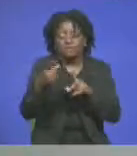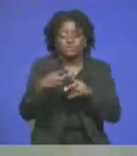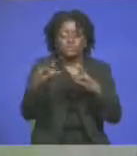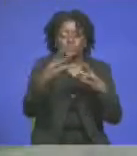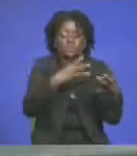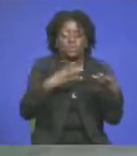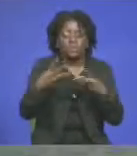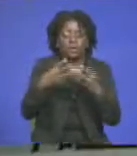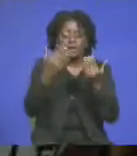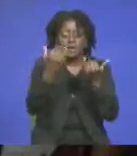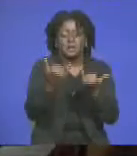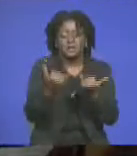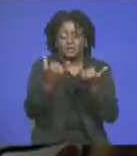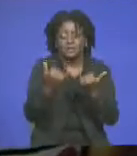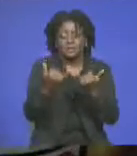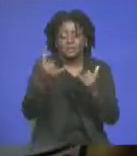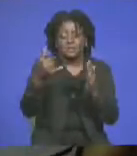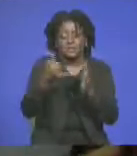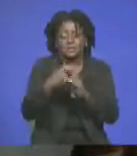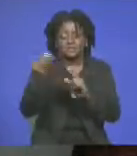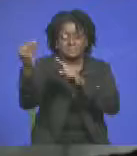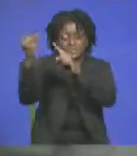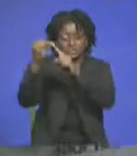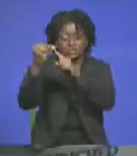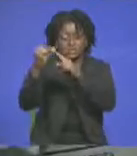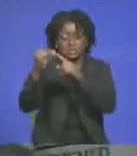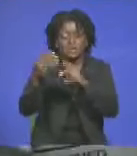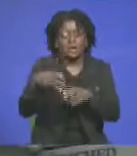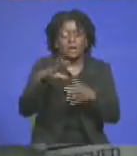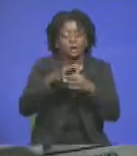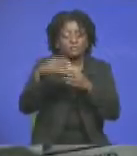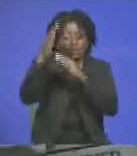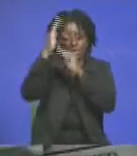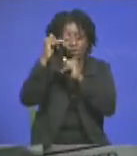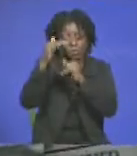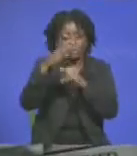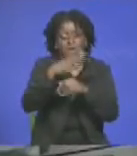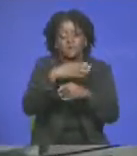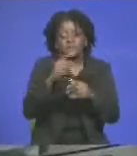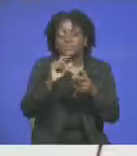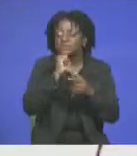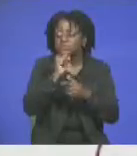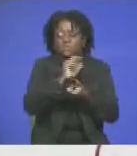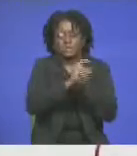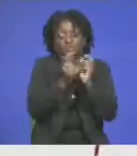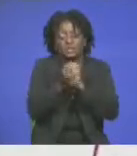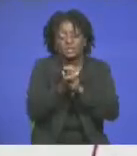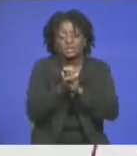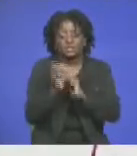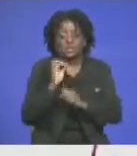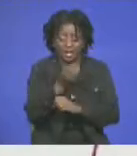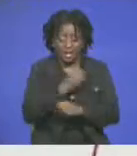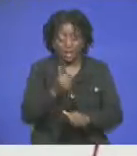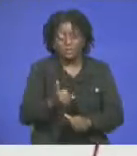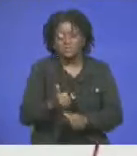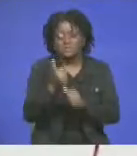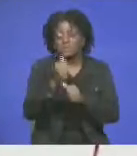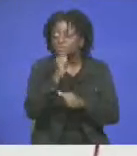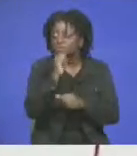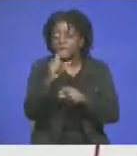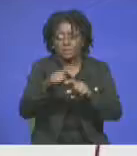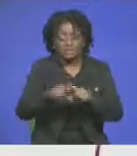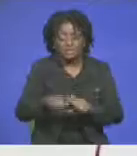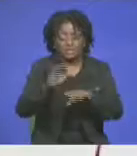date, its mission of tangible help and hope remains relatively unchanged. Our assistance is not based on